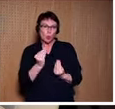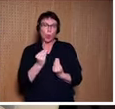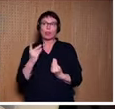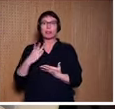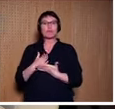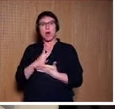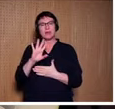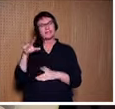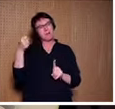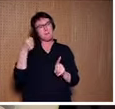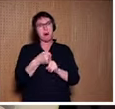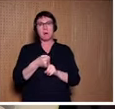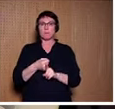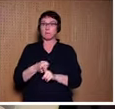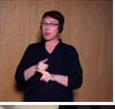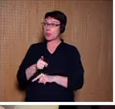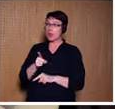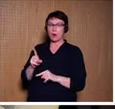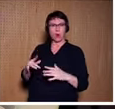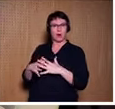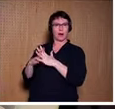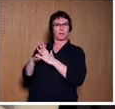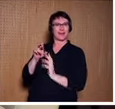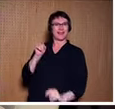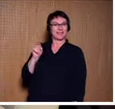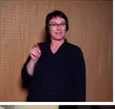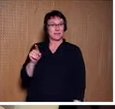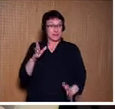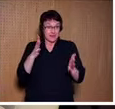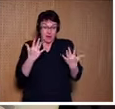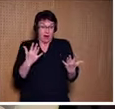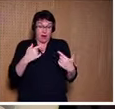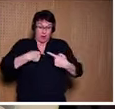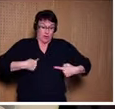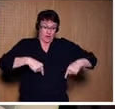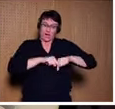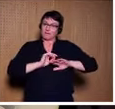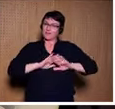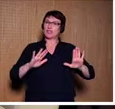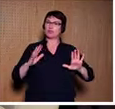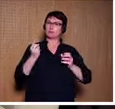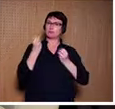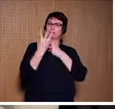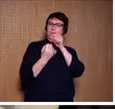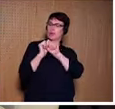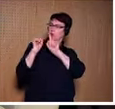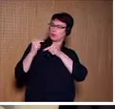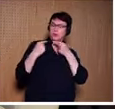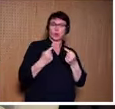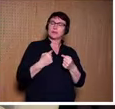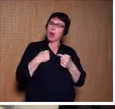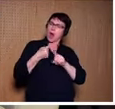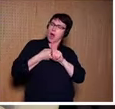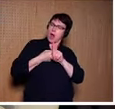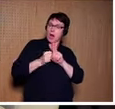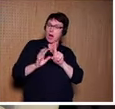But the pro-rights movement is also strong. Just look at what we've achieved over the decades. However, at this particular